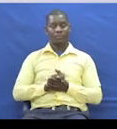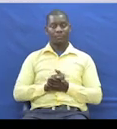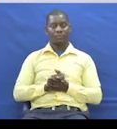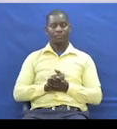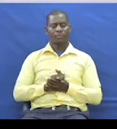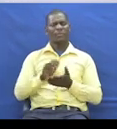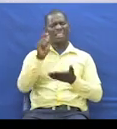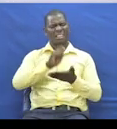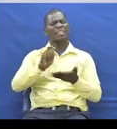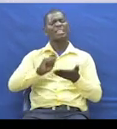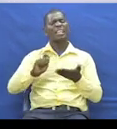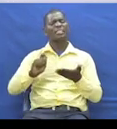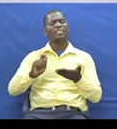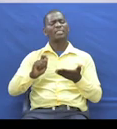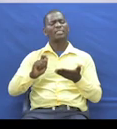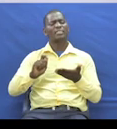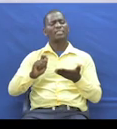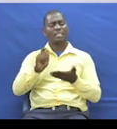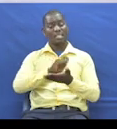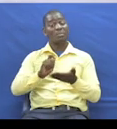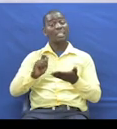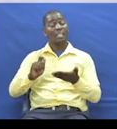is written as